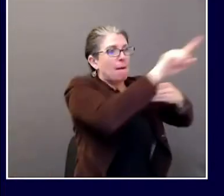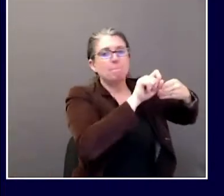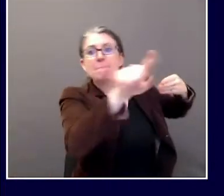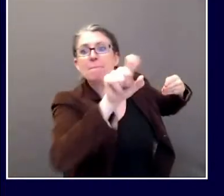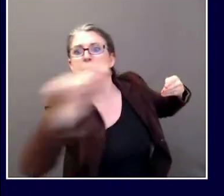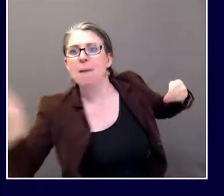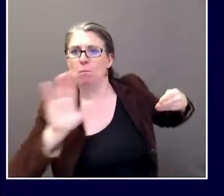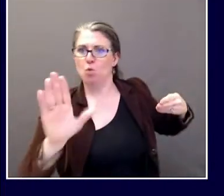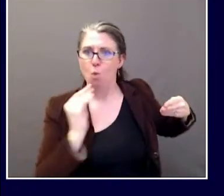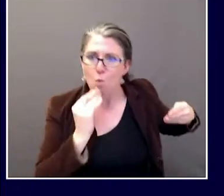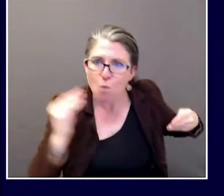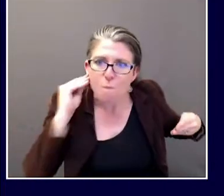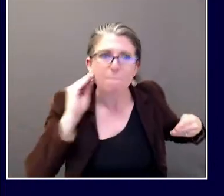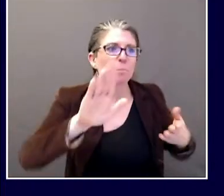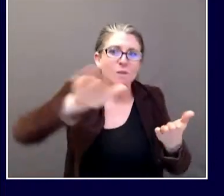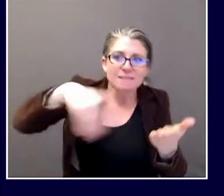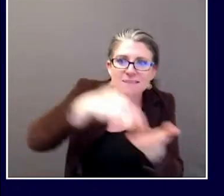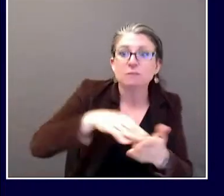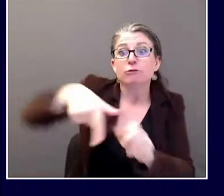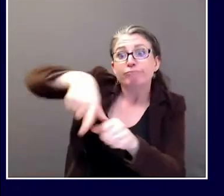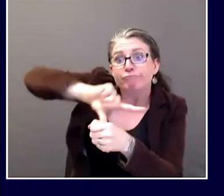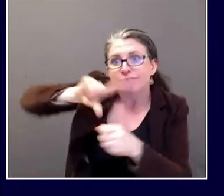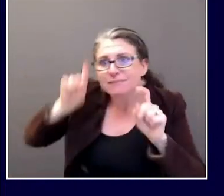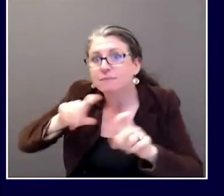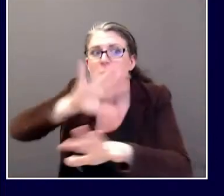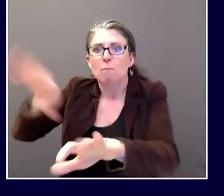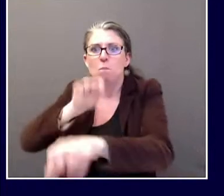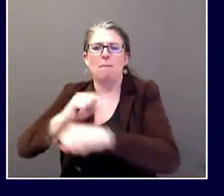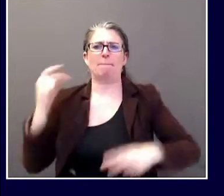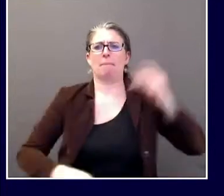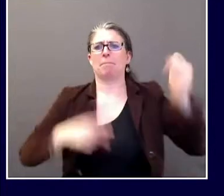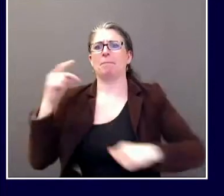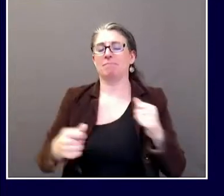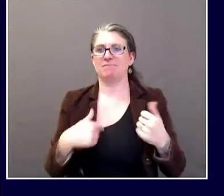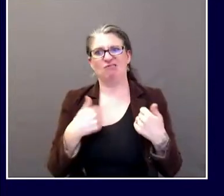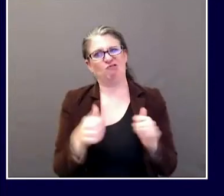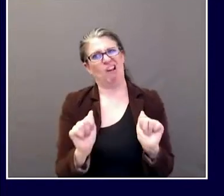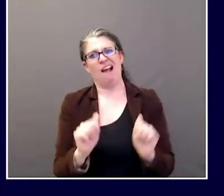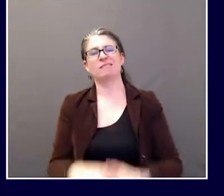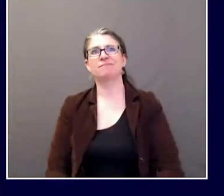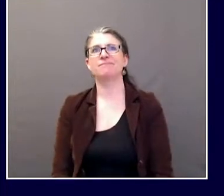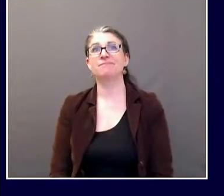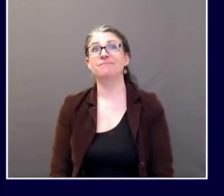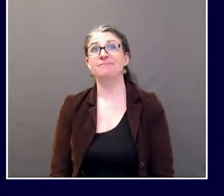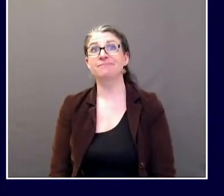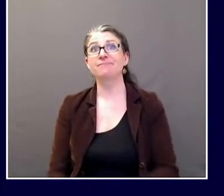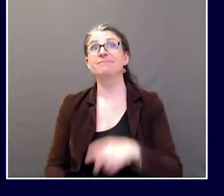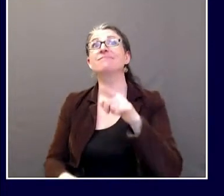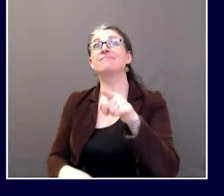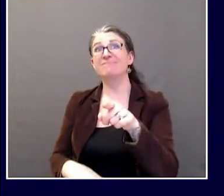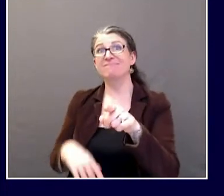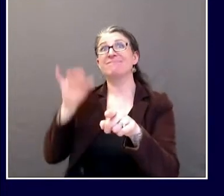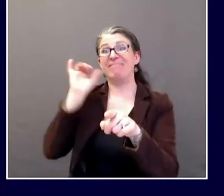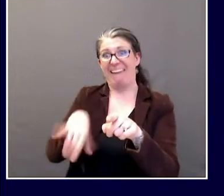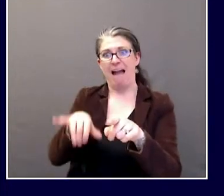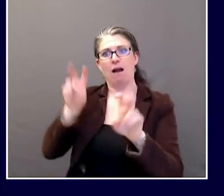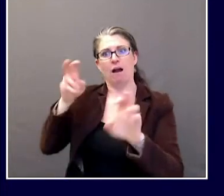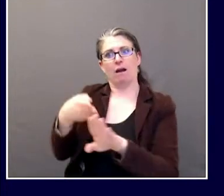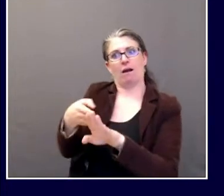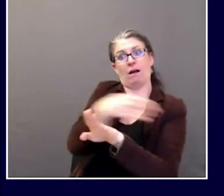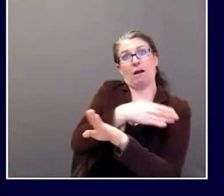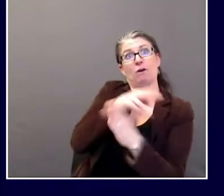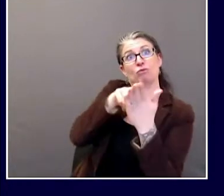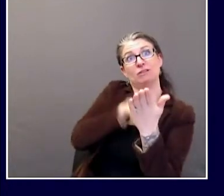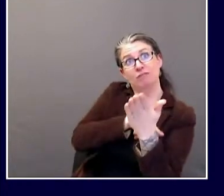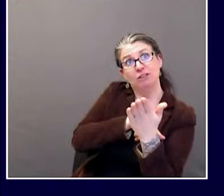well as get a date and time on the calendar. I wanted to do all of those things at once rather than be piecemeal. I also want it to